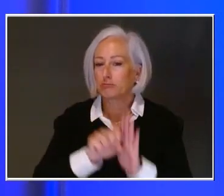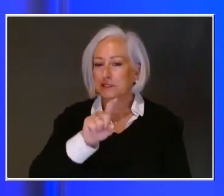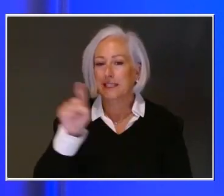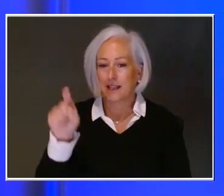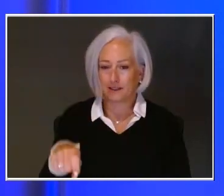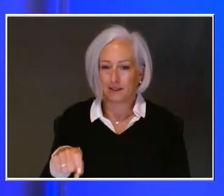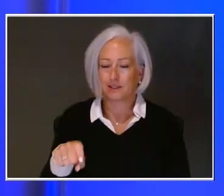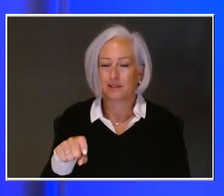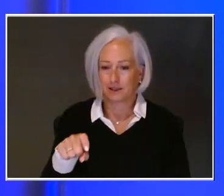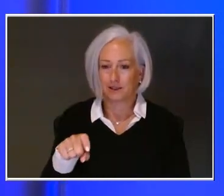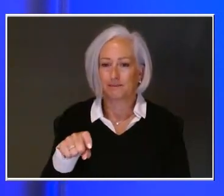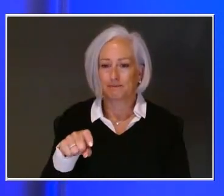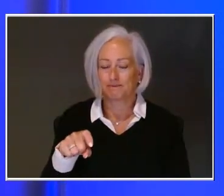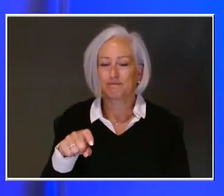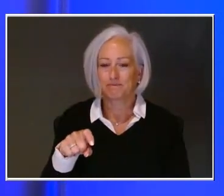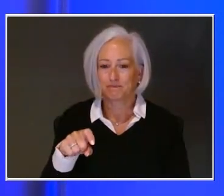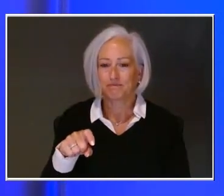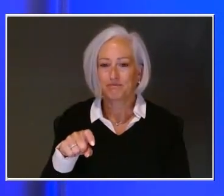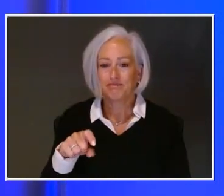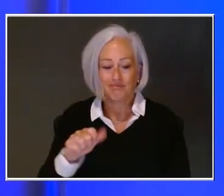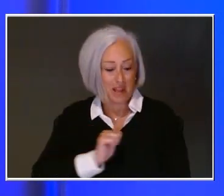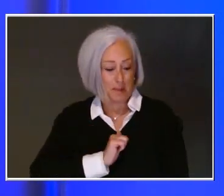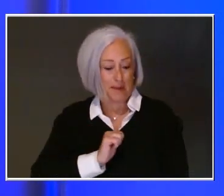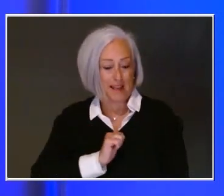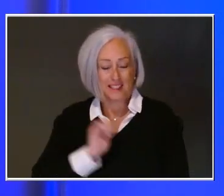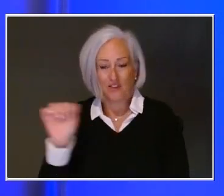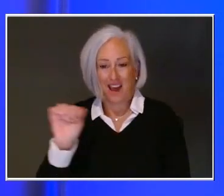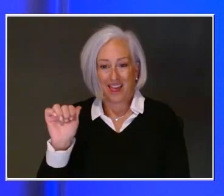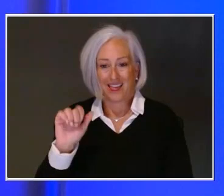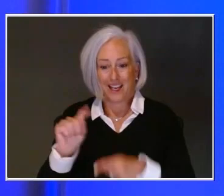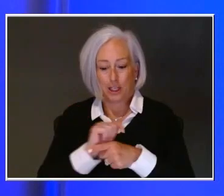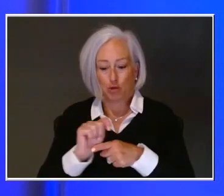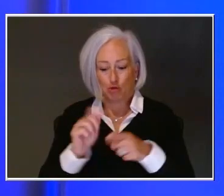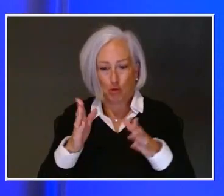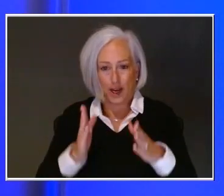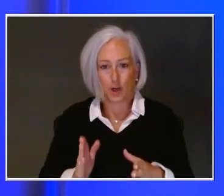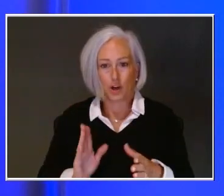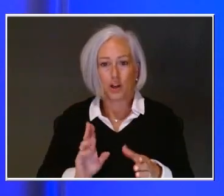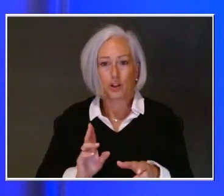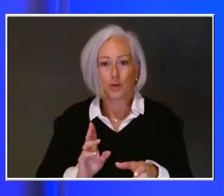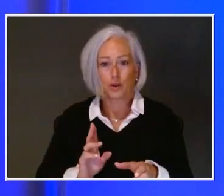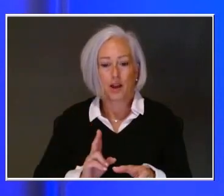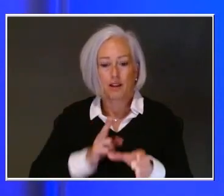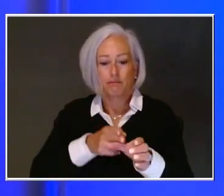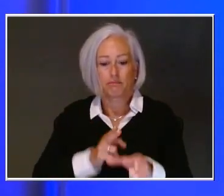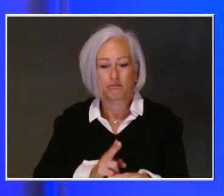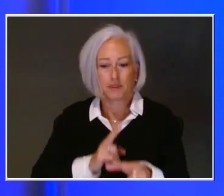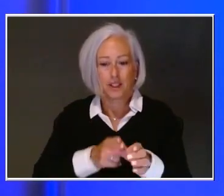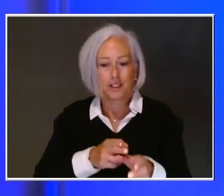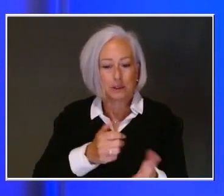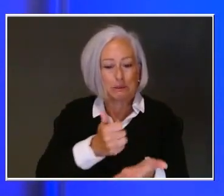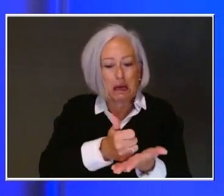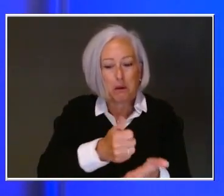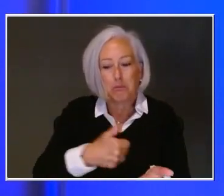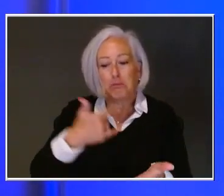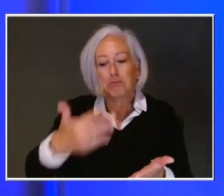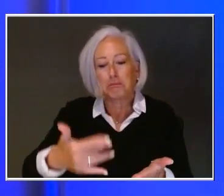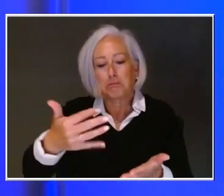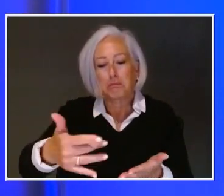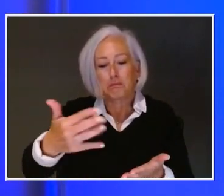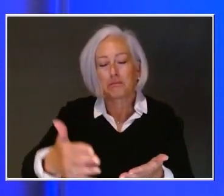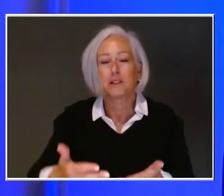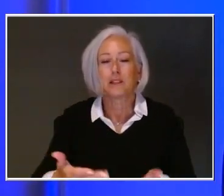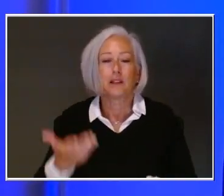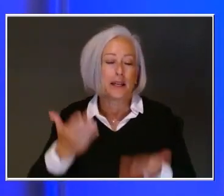really just as an athletic trainer, you're just kind of patching in and putting them out. And over the years, whether it's concussion